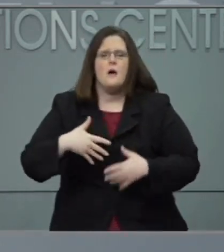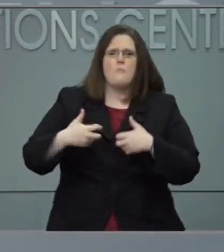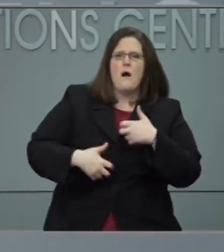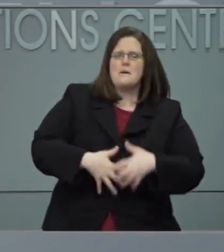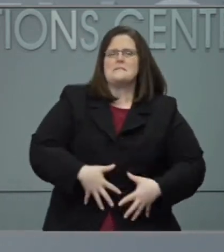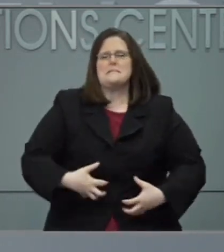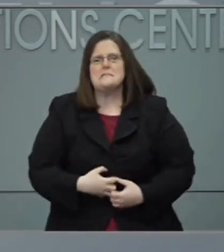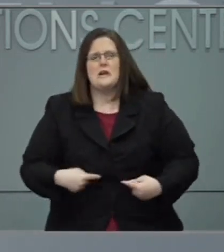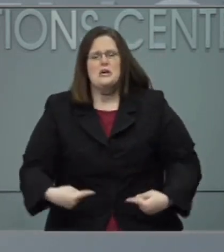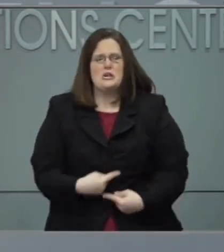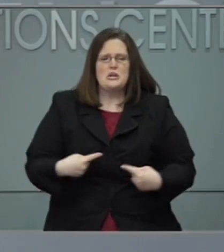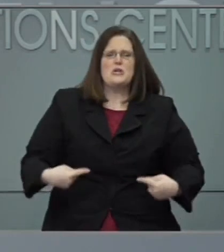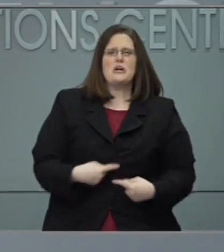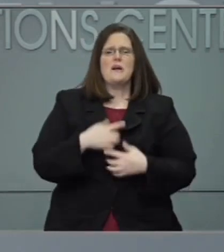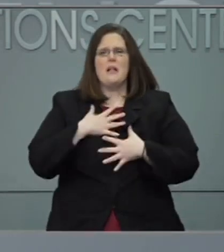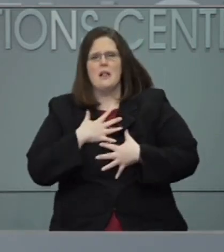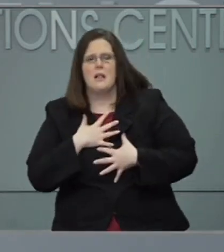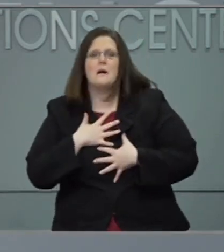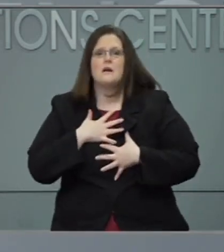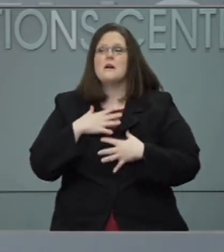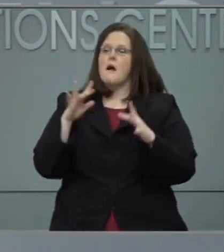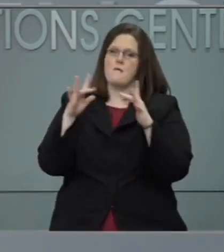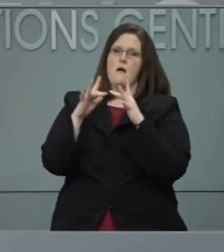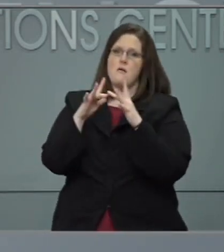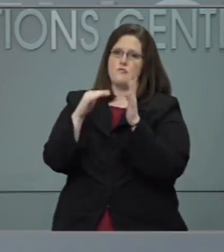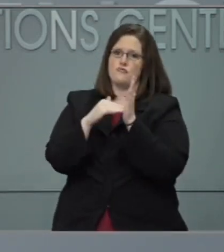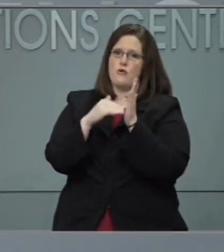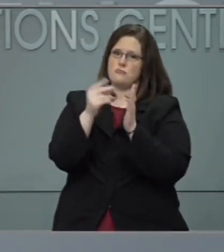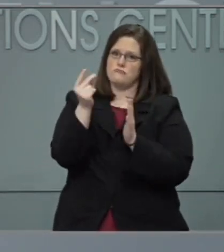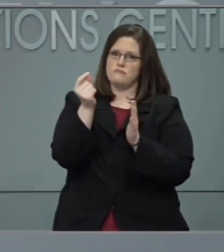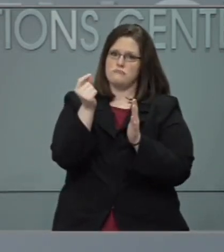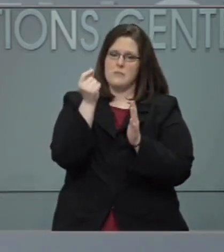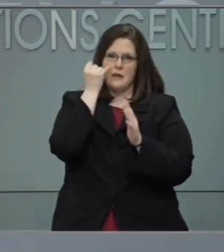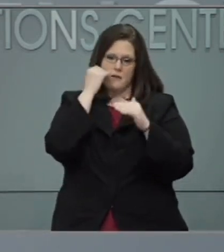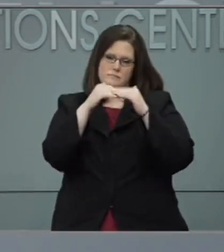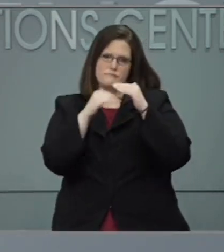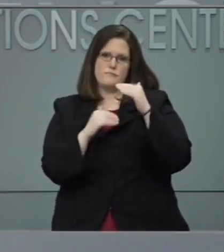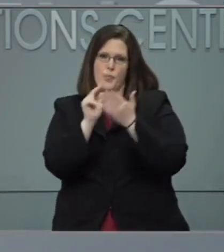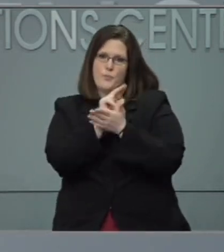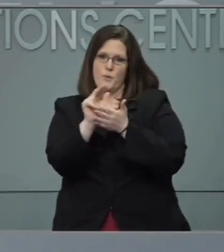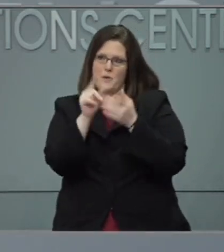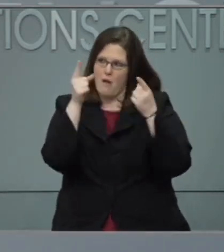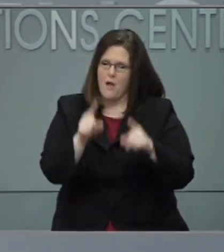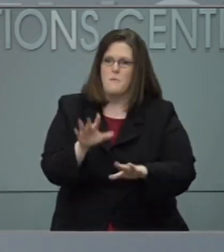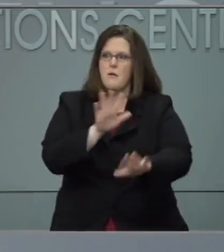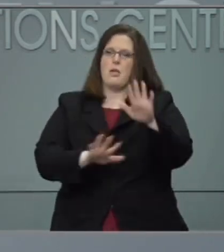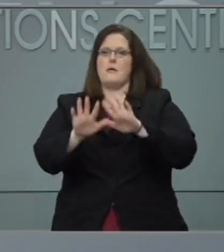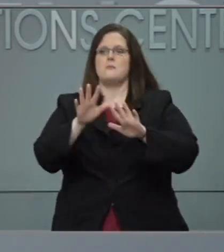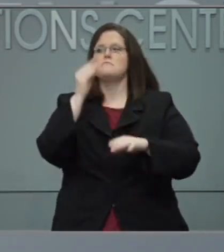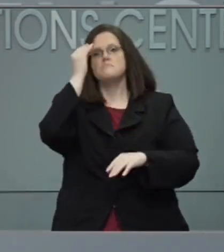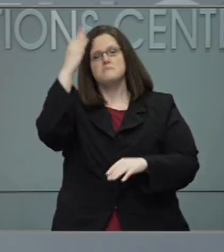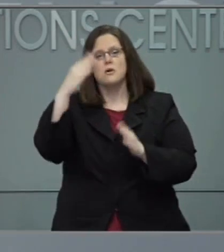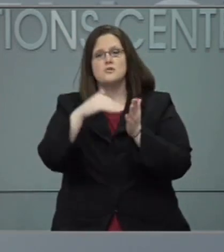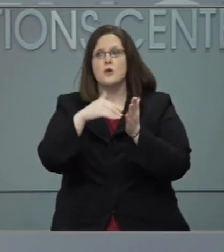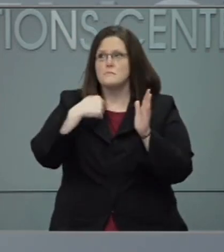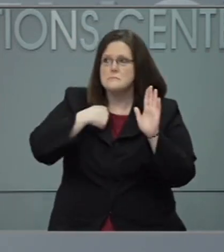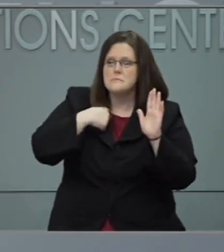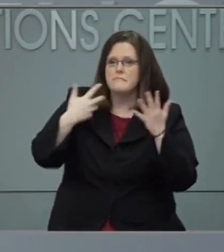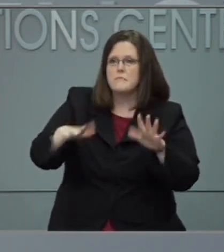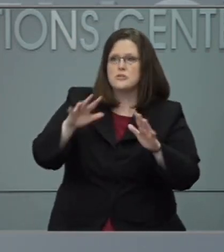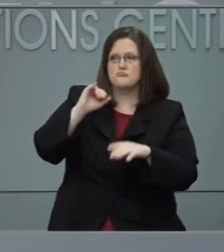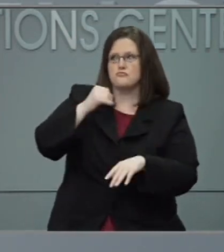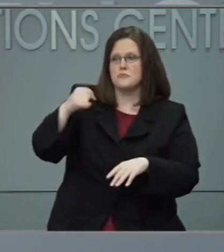should contact their healthcare provider and let them know that you've had the J&J vaccine. Again, today's actions